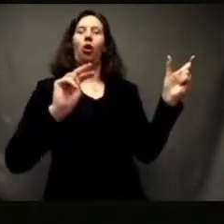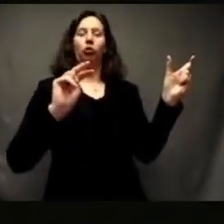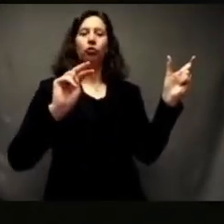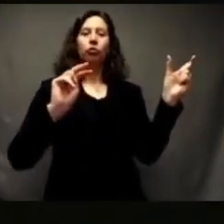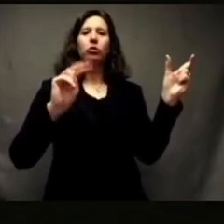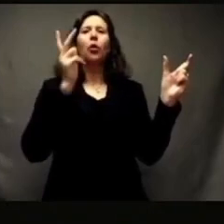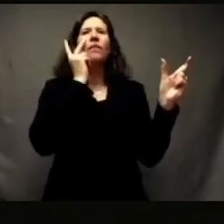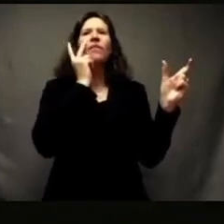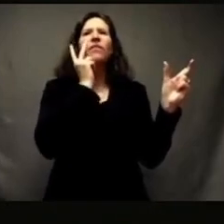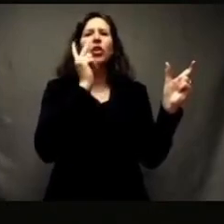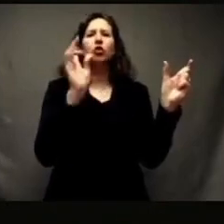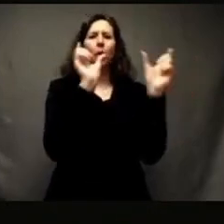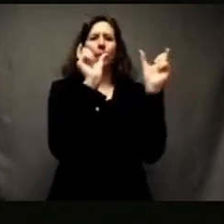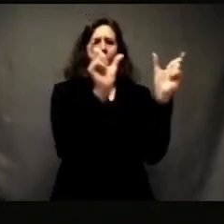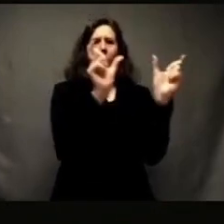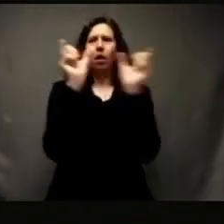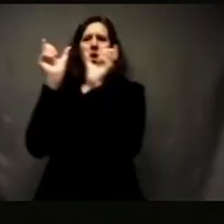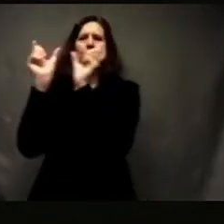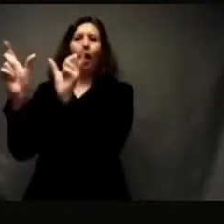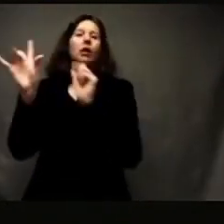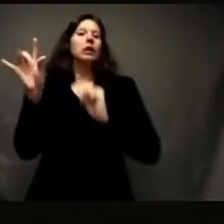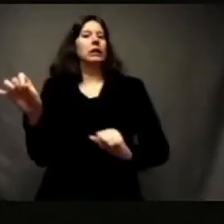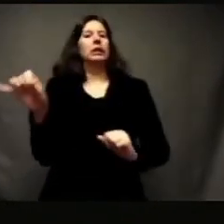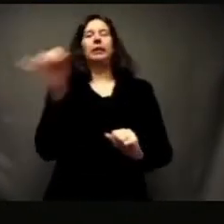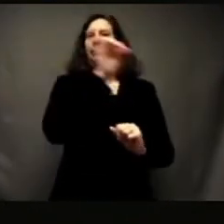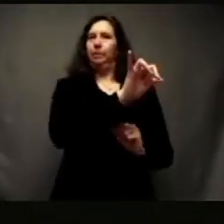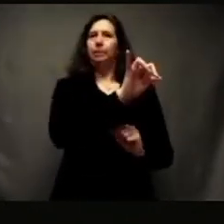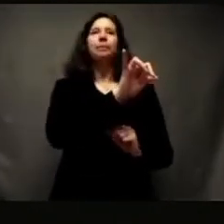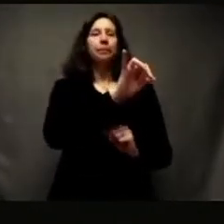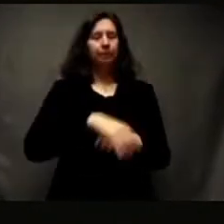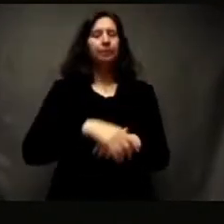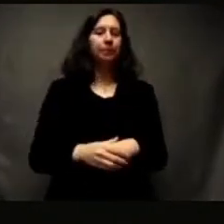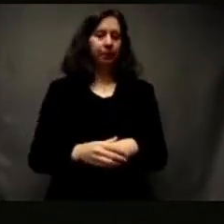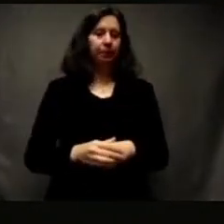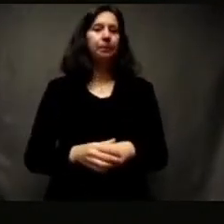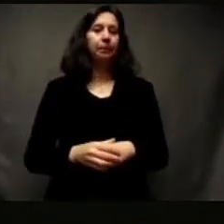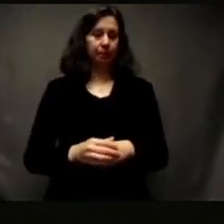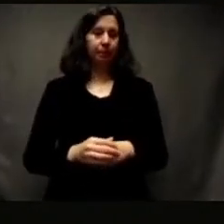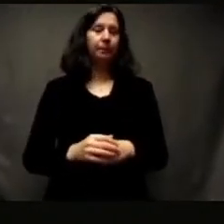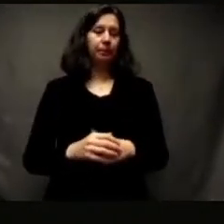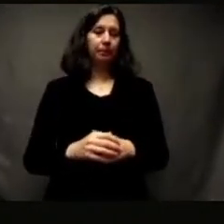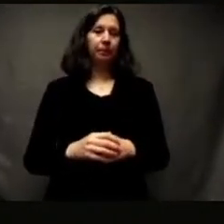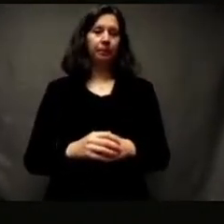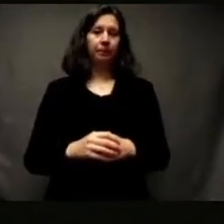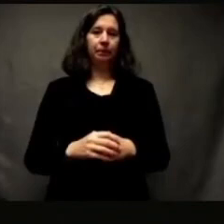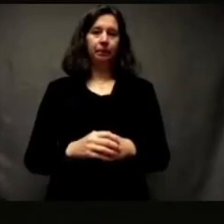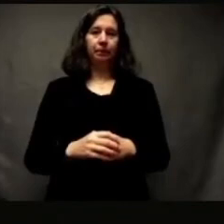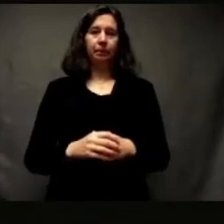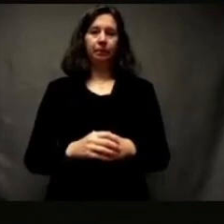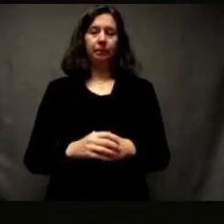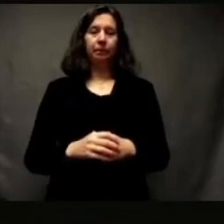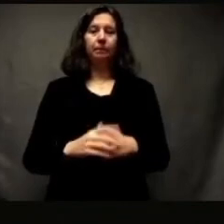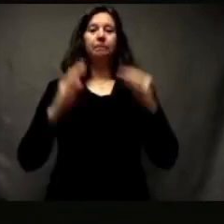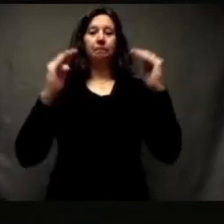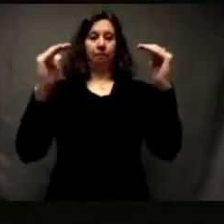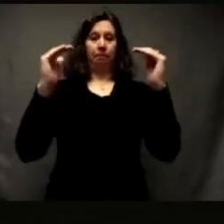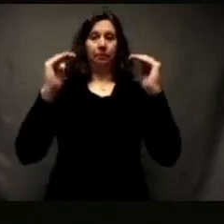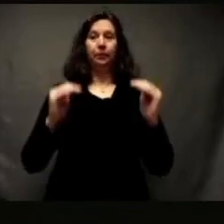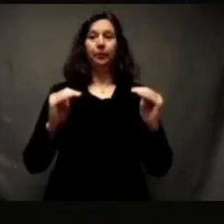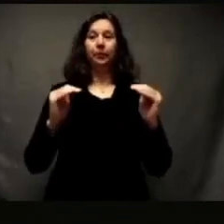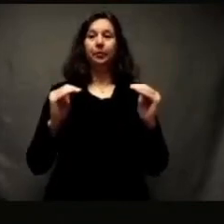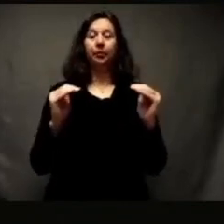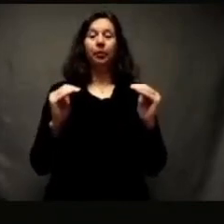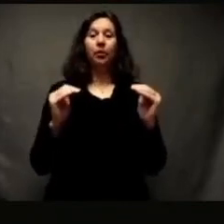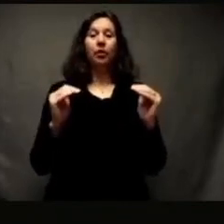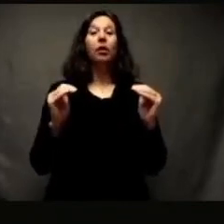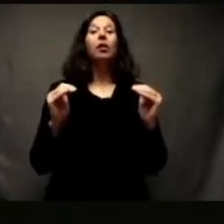visual block-based programming stays true in Scratch Junior as it is for Scratch. Let's see, some